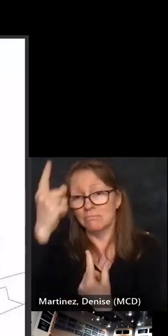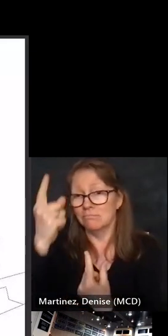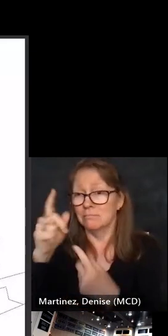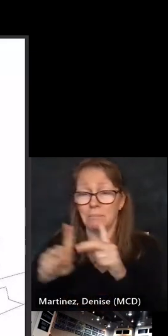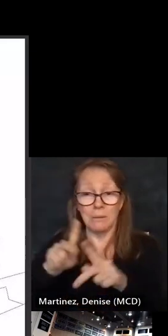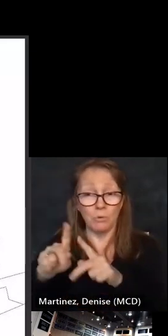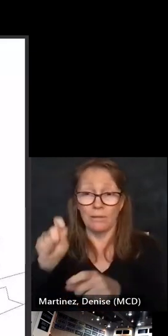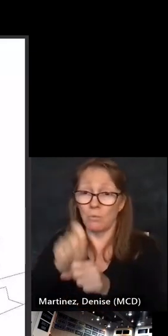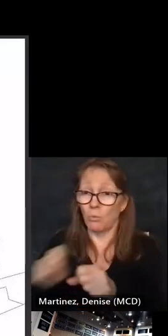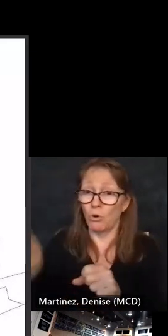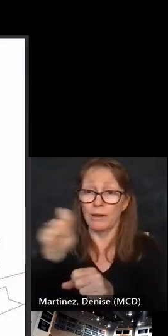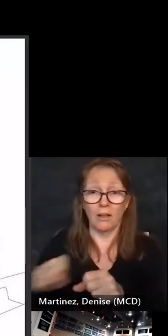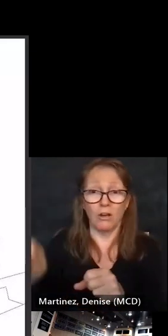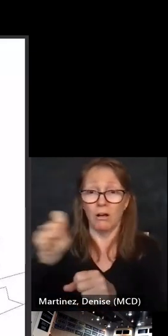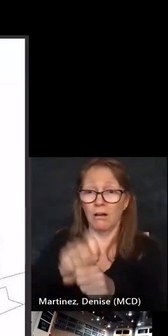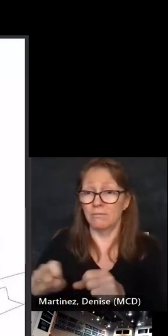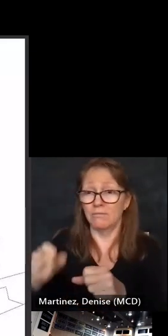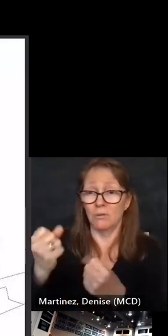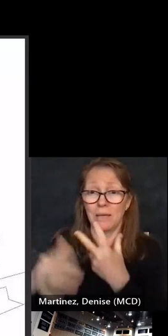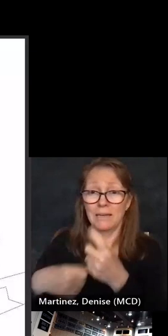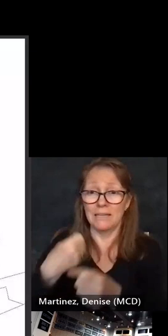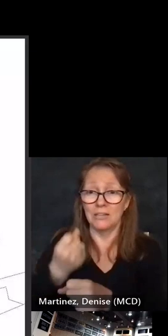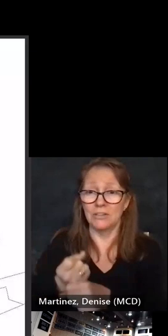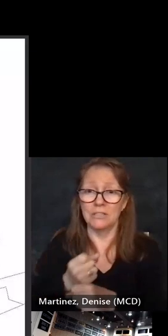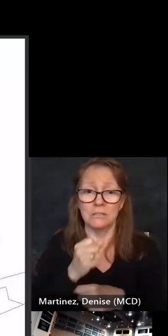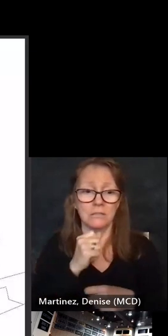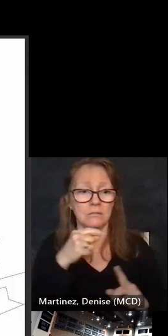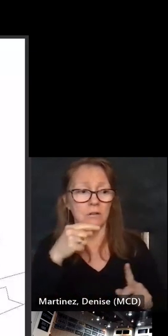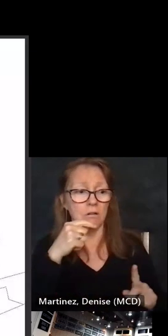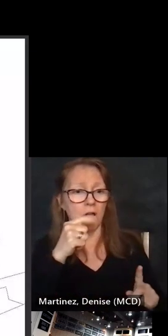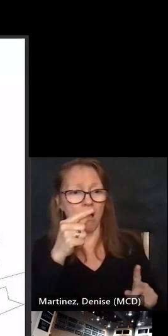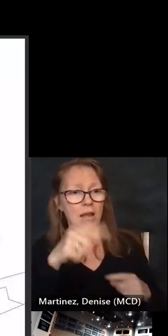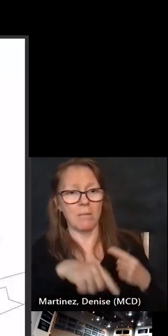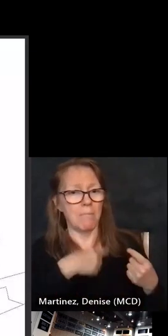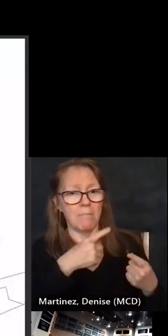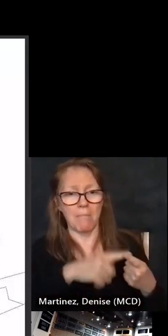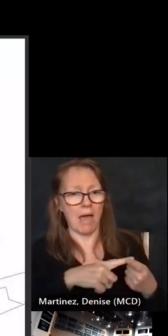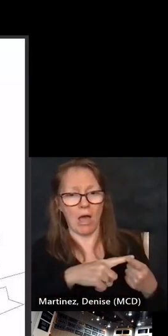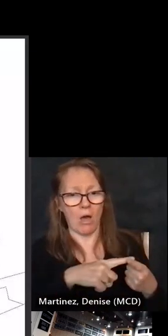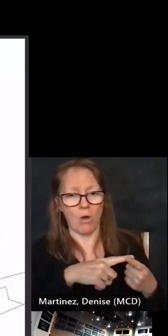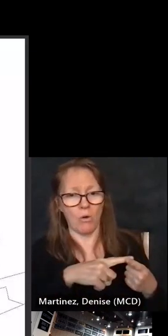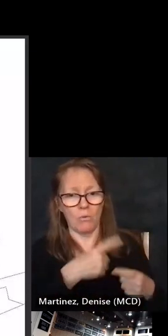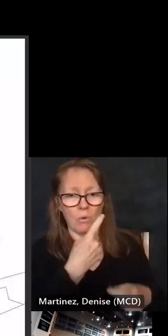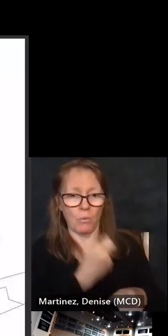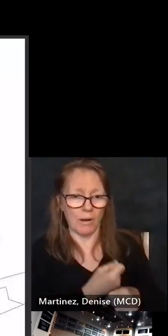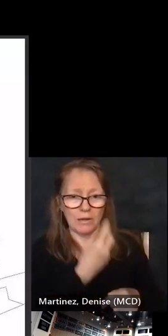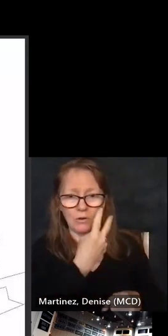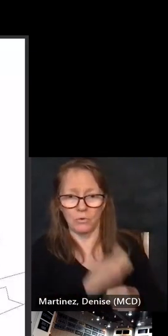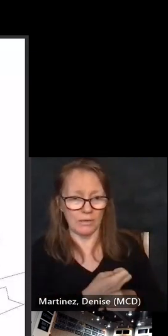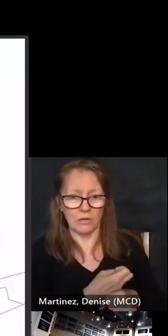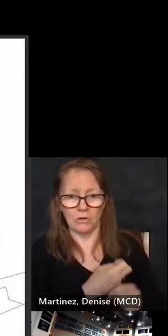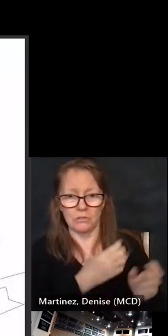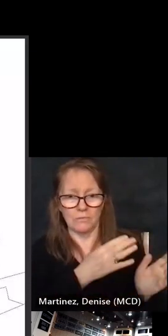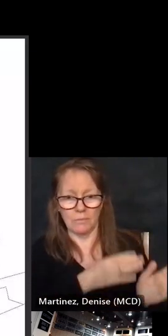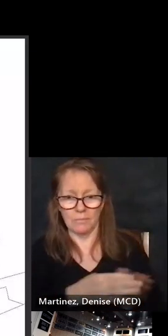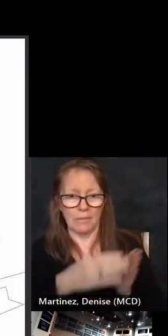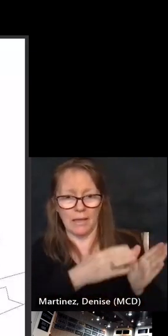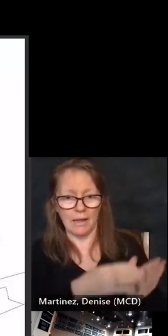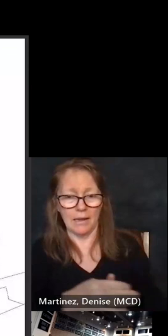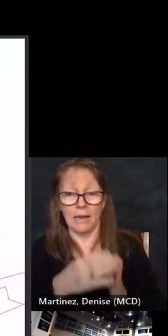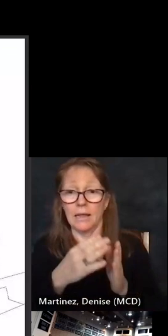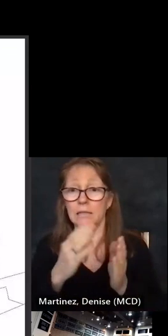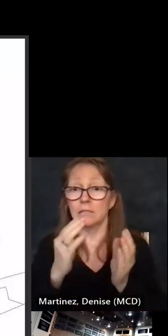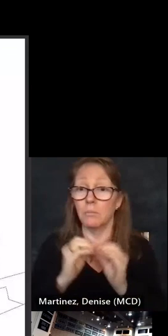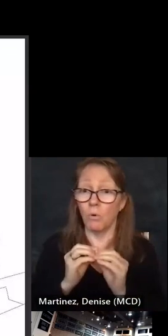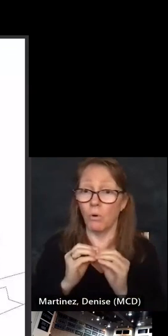it's less so like the year we've spent or a couple of years we've spent on these concepts and more thinking about how can we